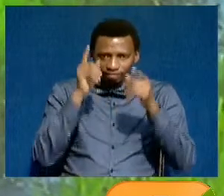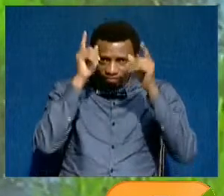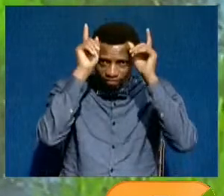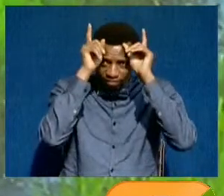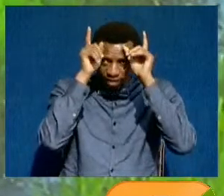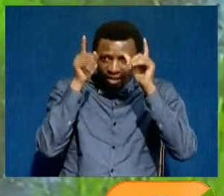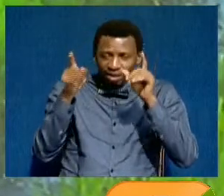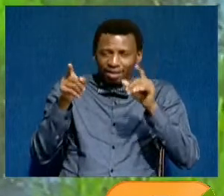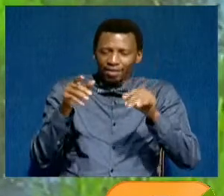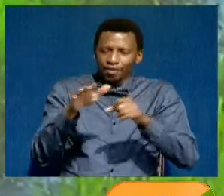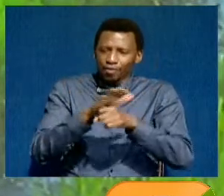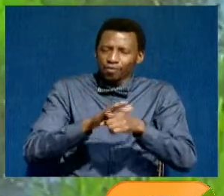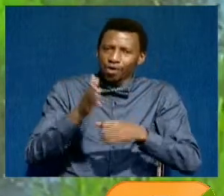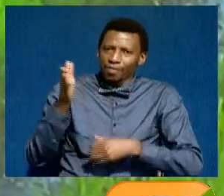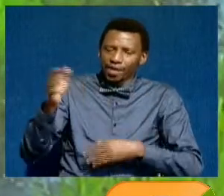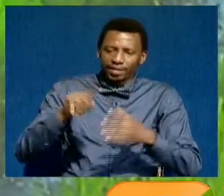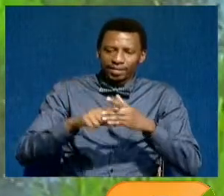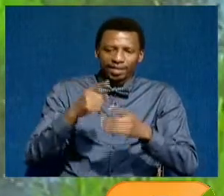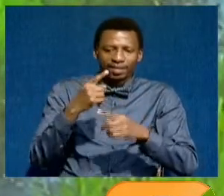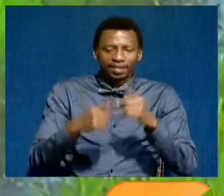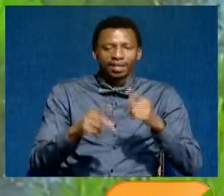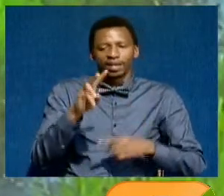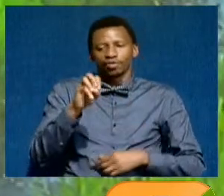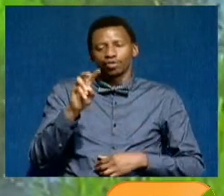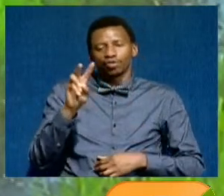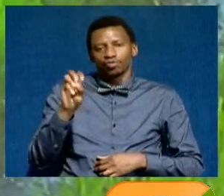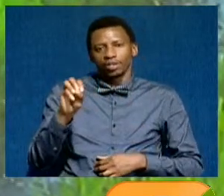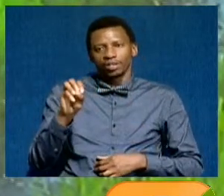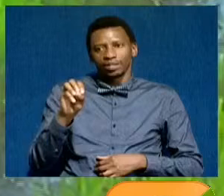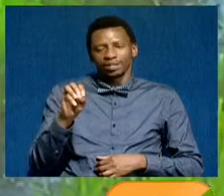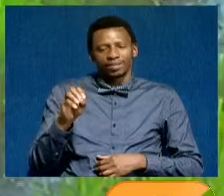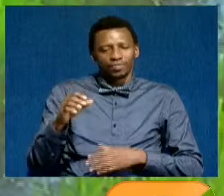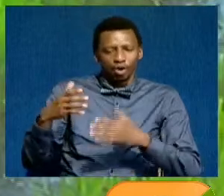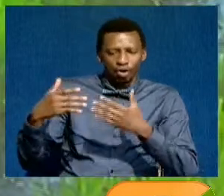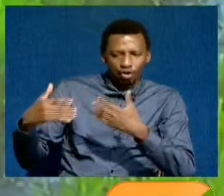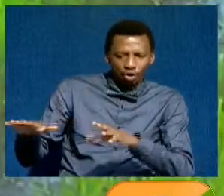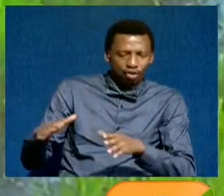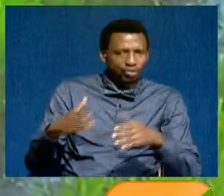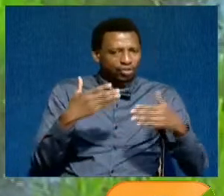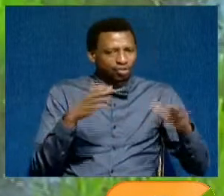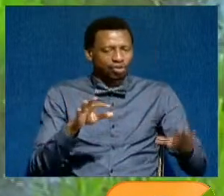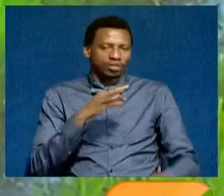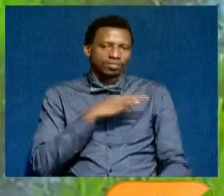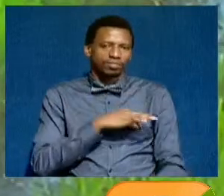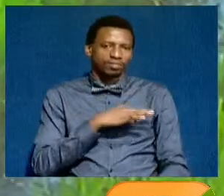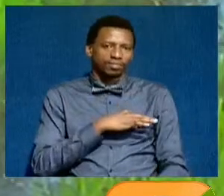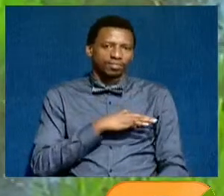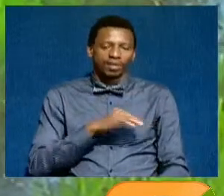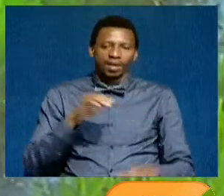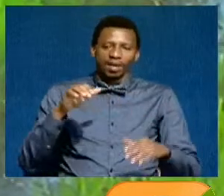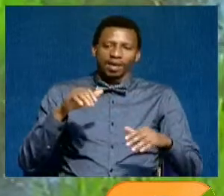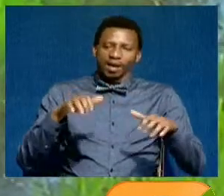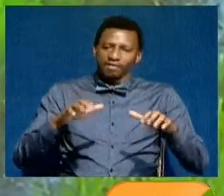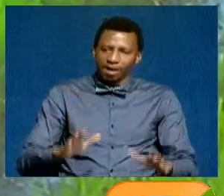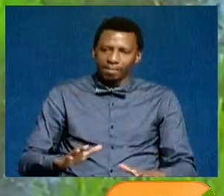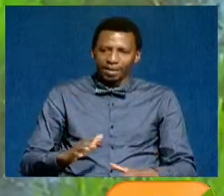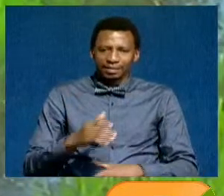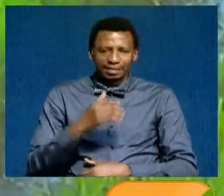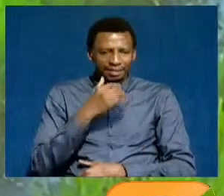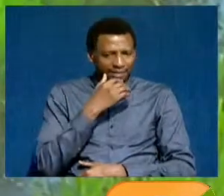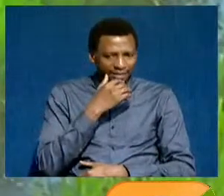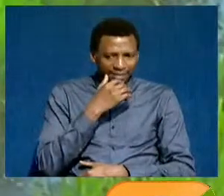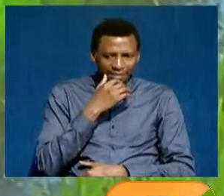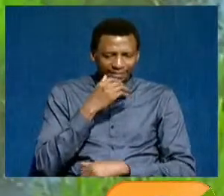year 2020, slashing yields by almost half and leaving farmers desperate. Traditional control methods